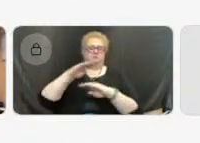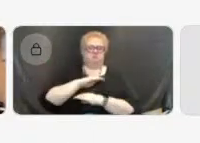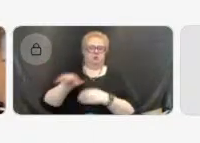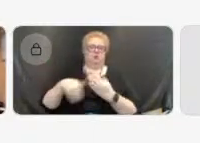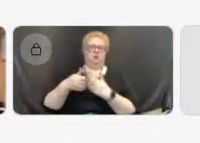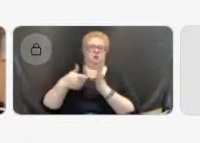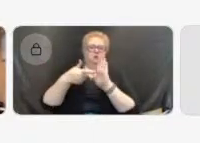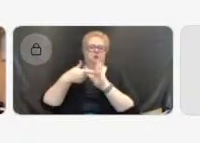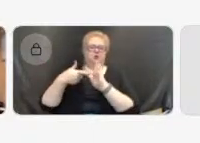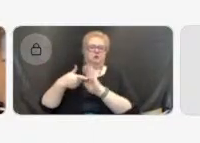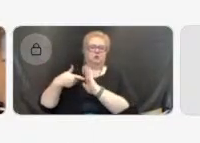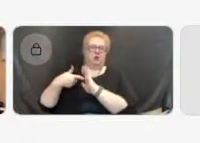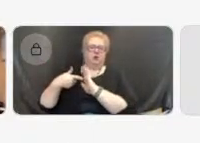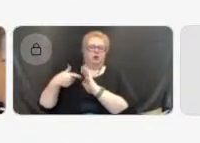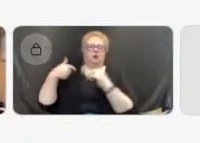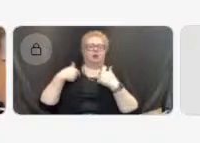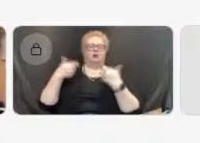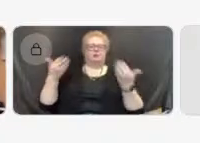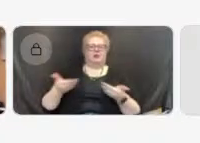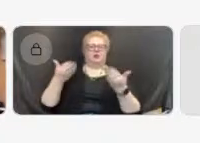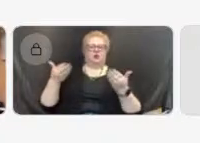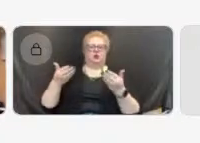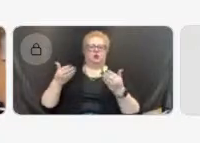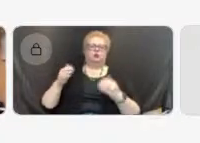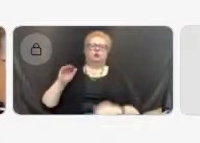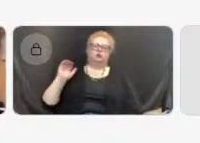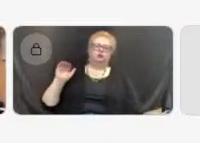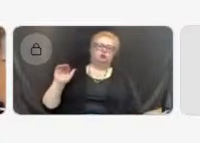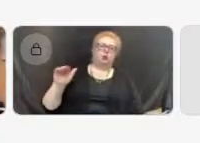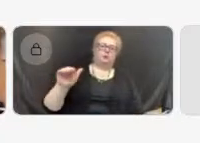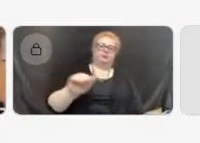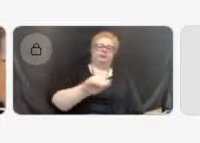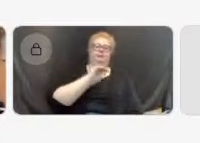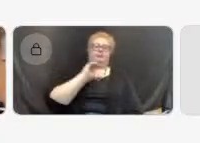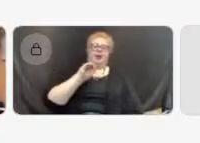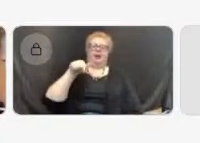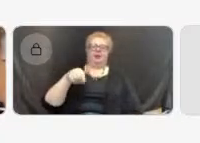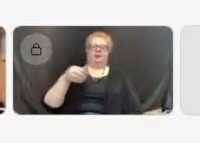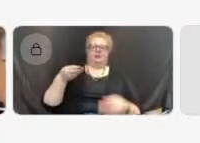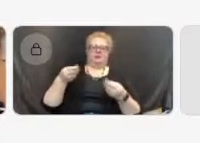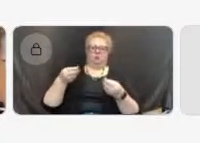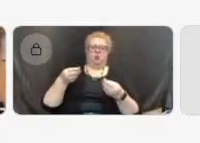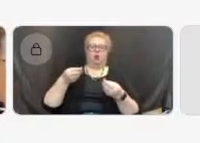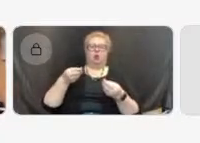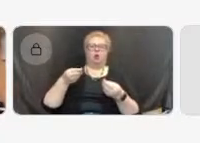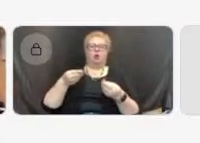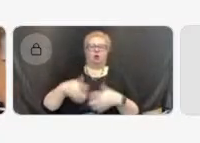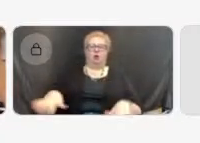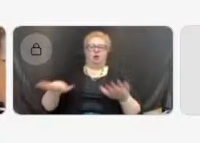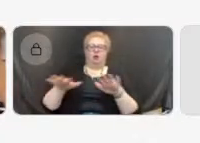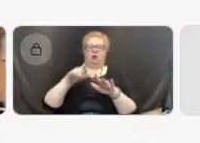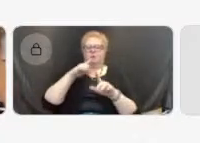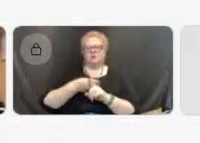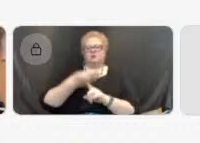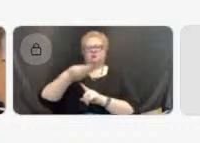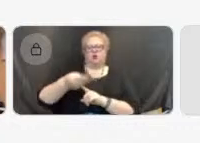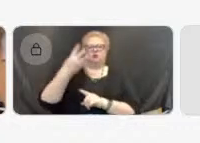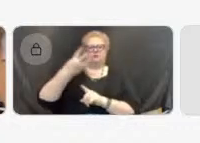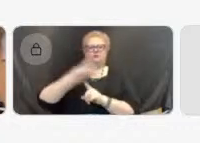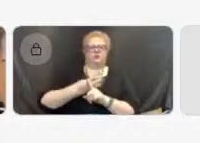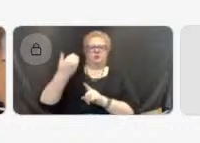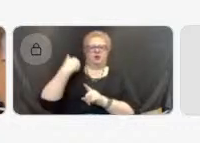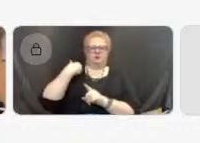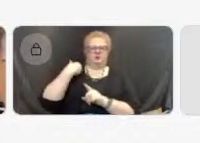but I'm here today to remind everyone that this land was purchased only 4 months ago, according to Pulaski County records on